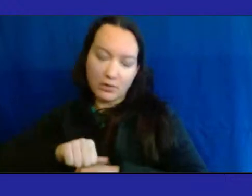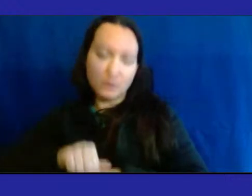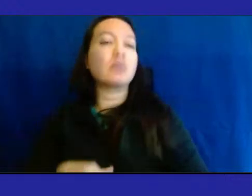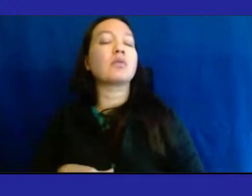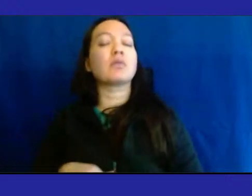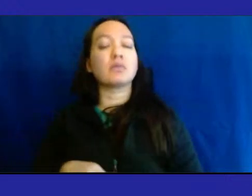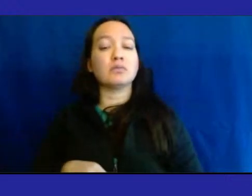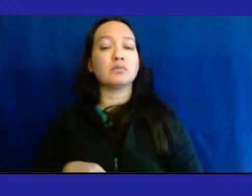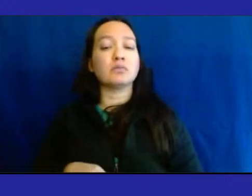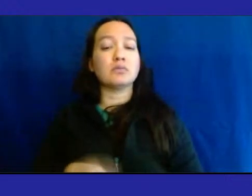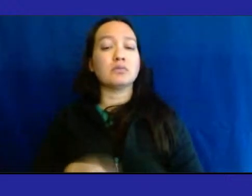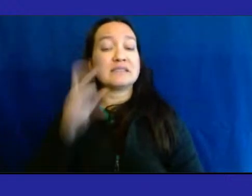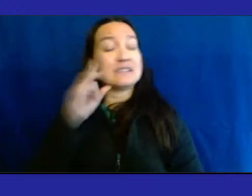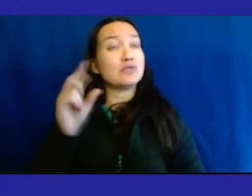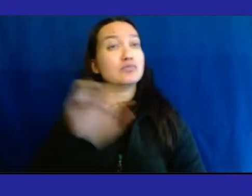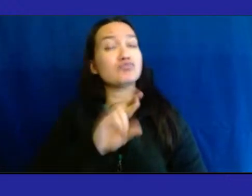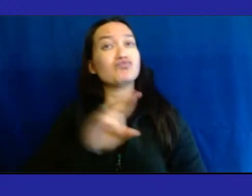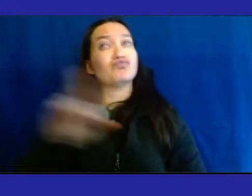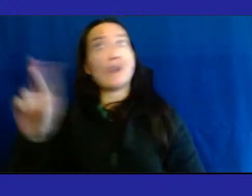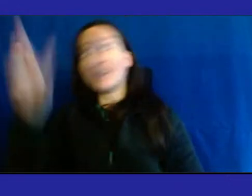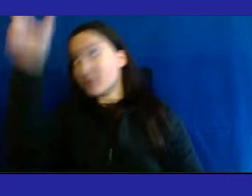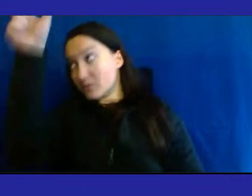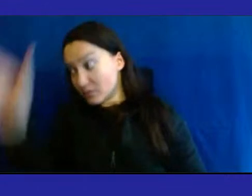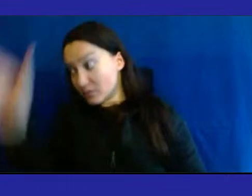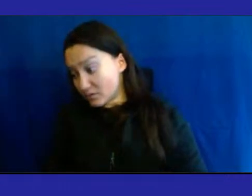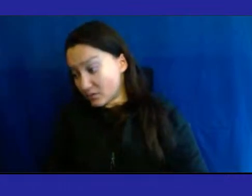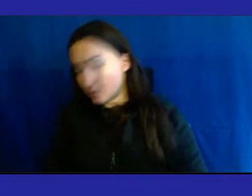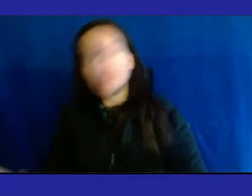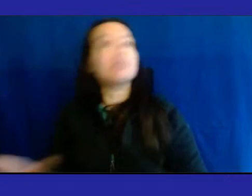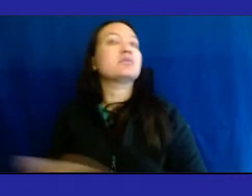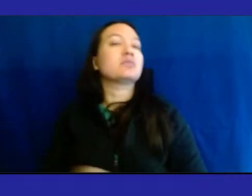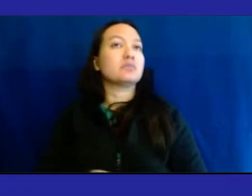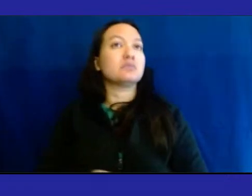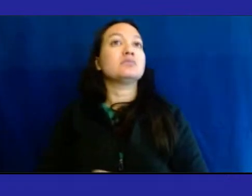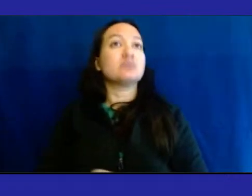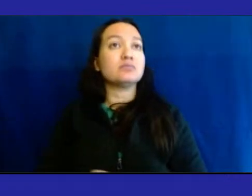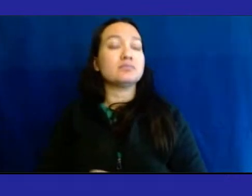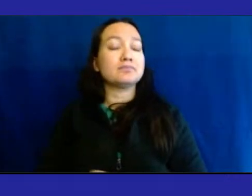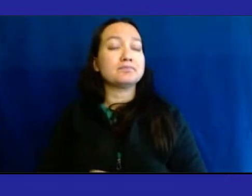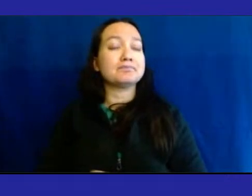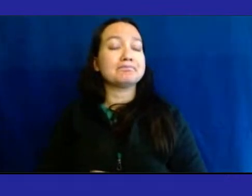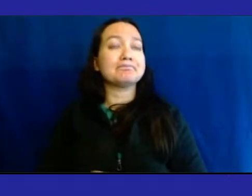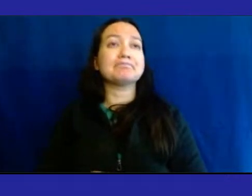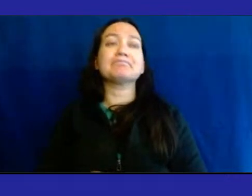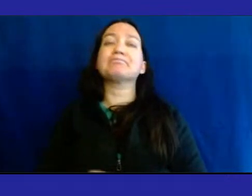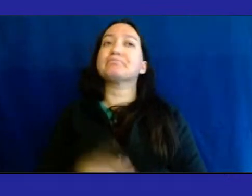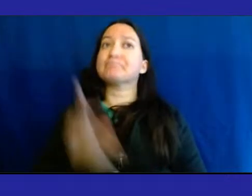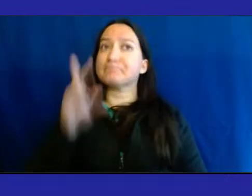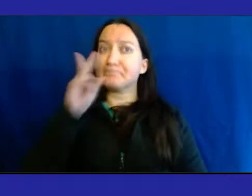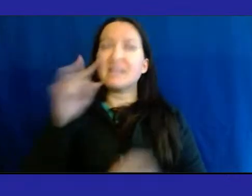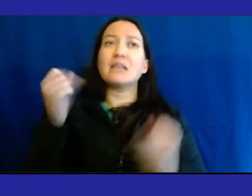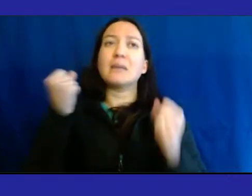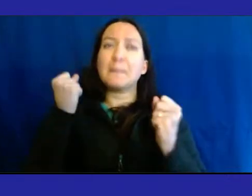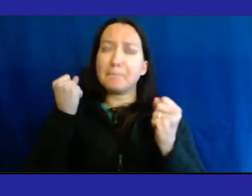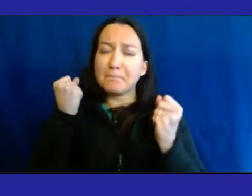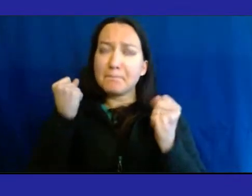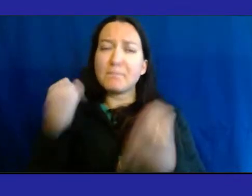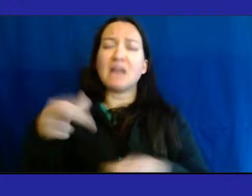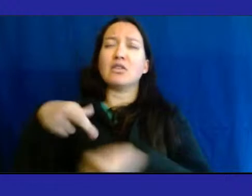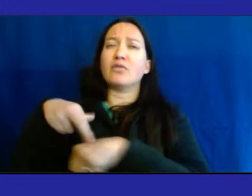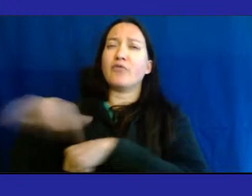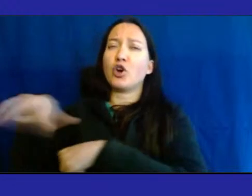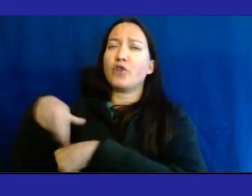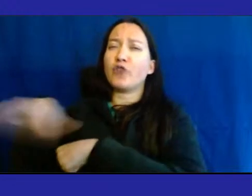all the way to the right-hand side, basically what we're seeing is that a lot of nephrology referrals